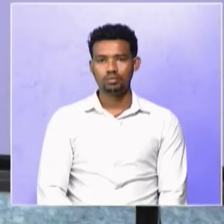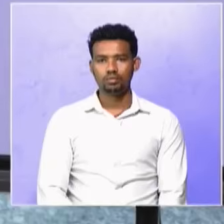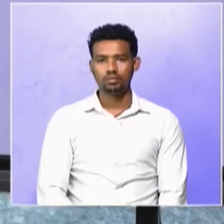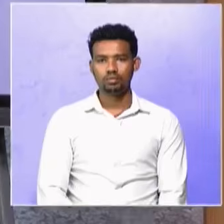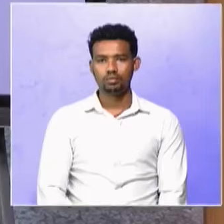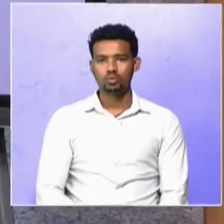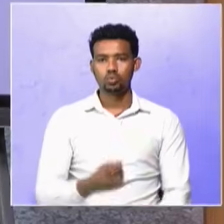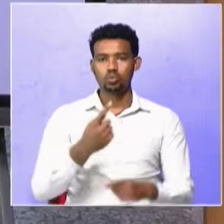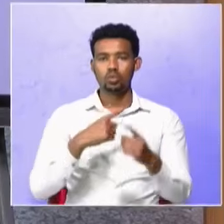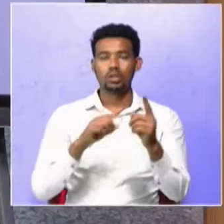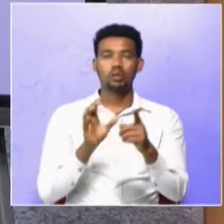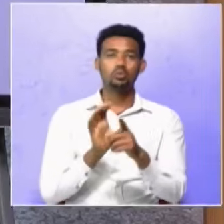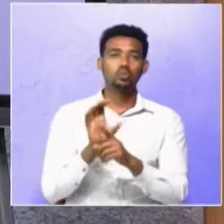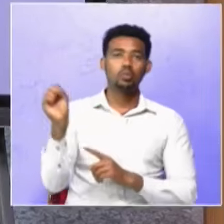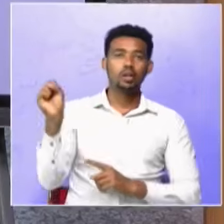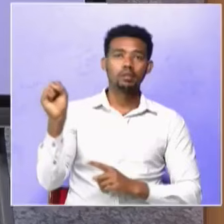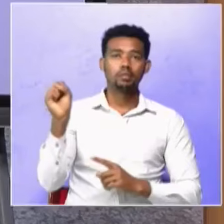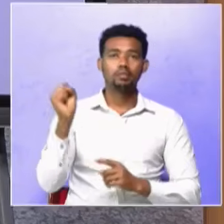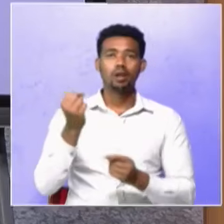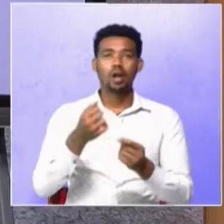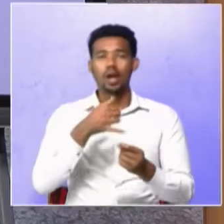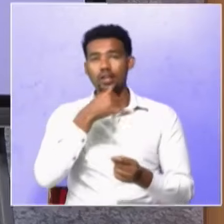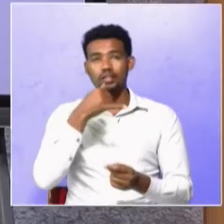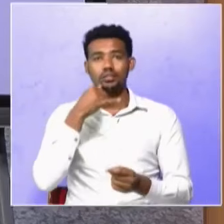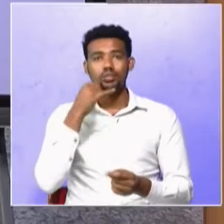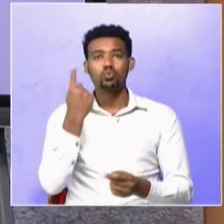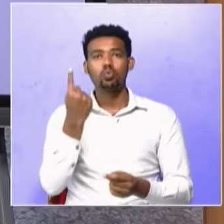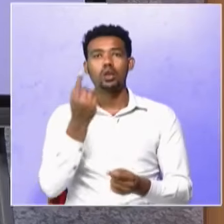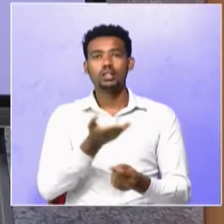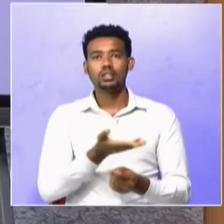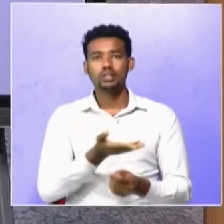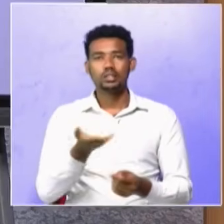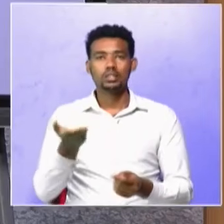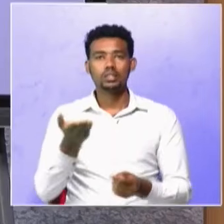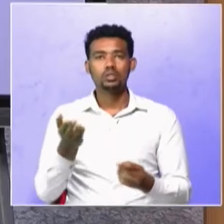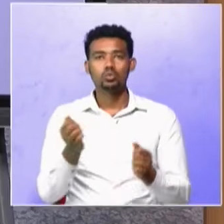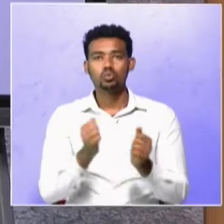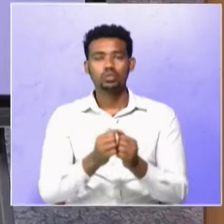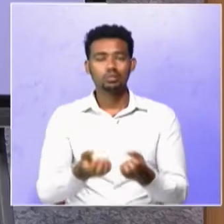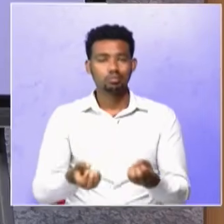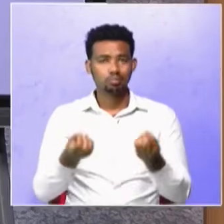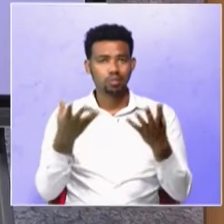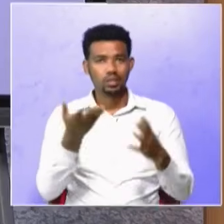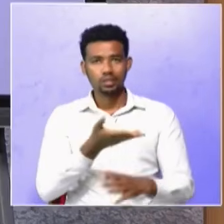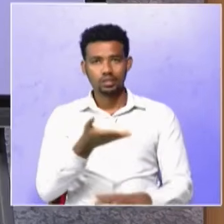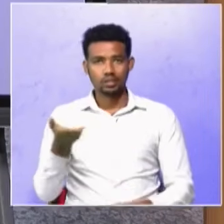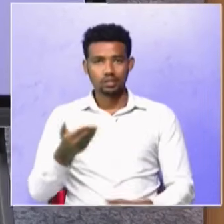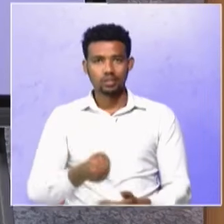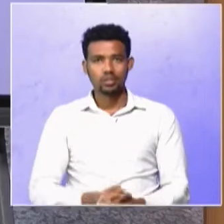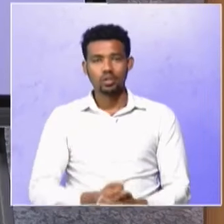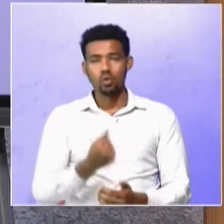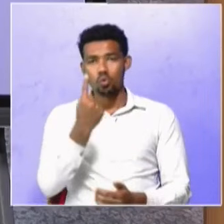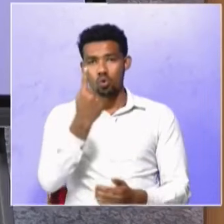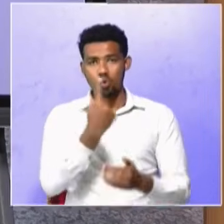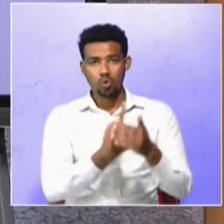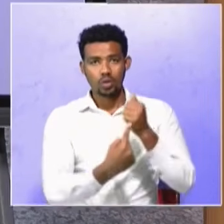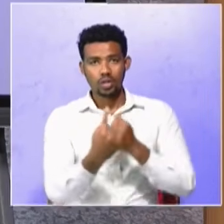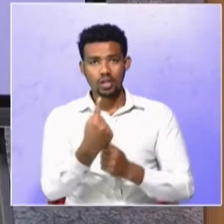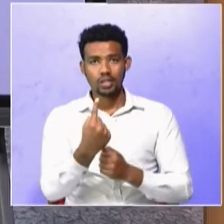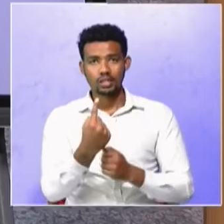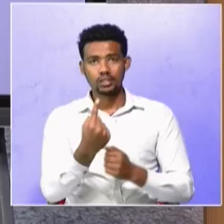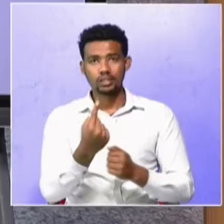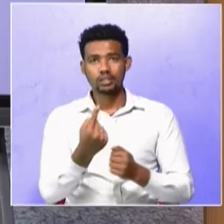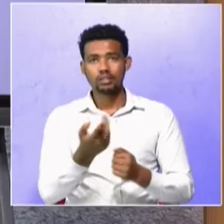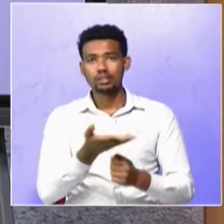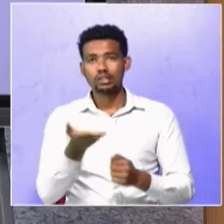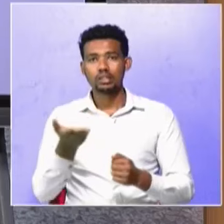adjective, we are comparing one thing with many things, or the only each thing